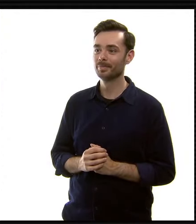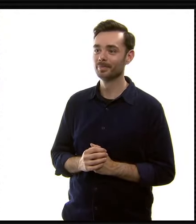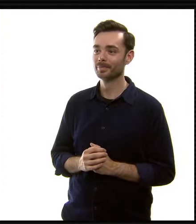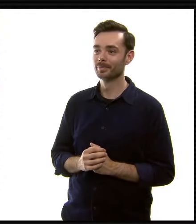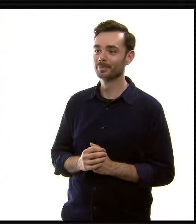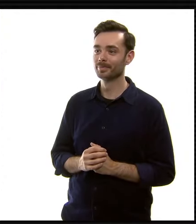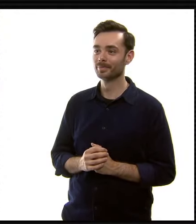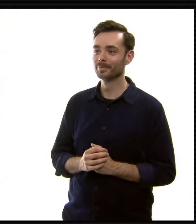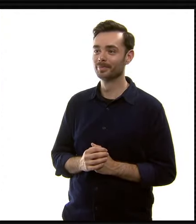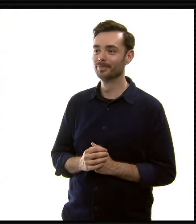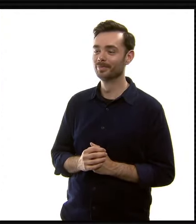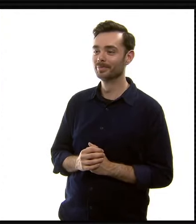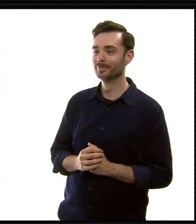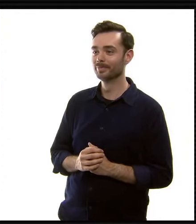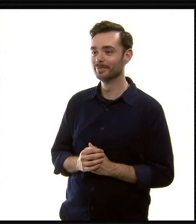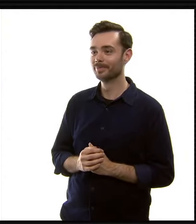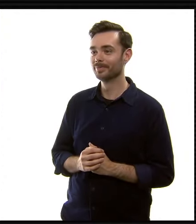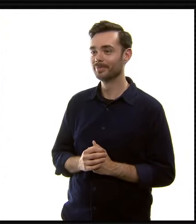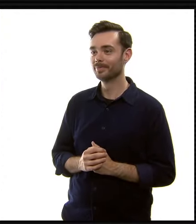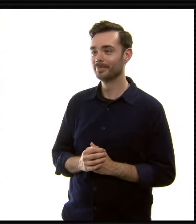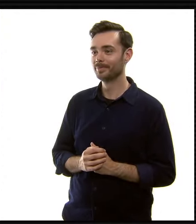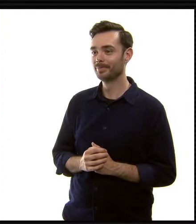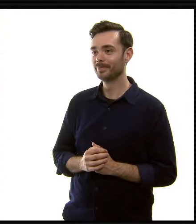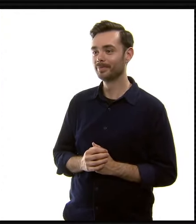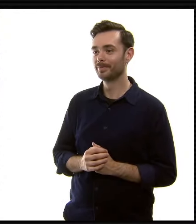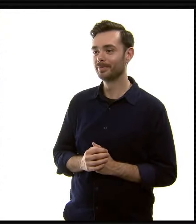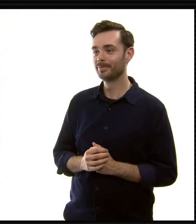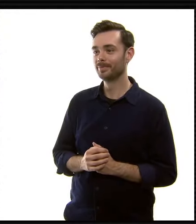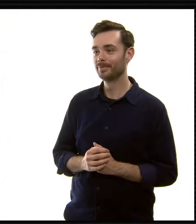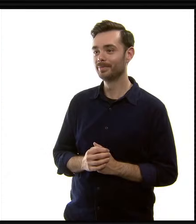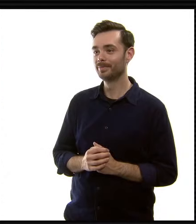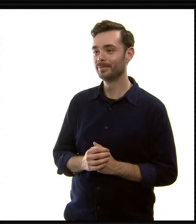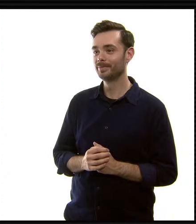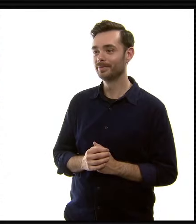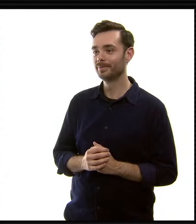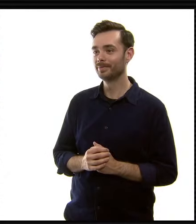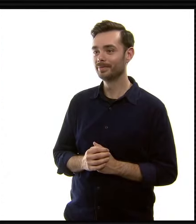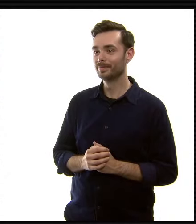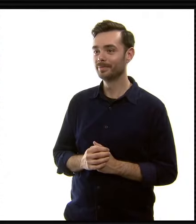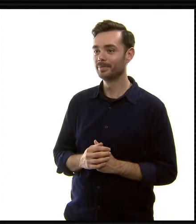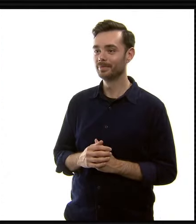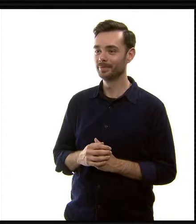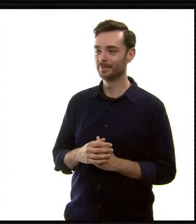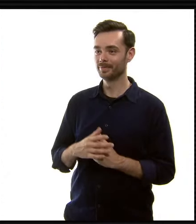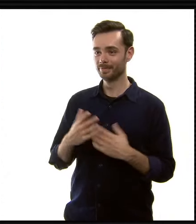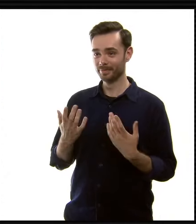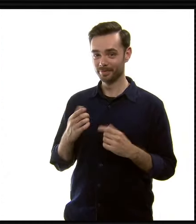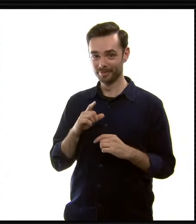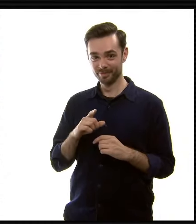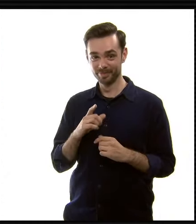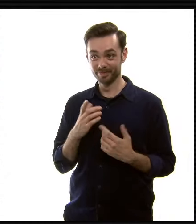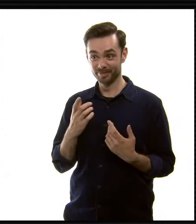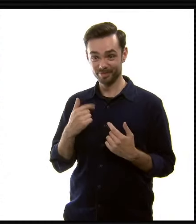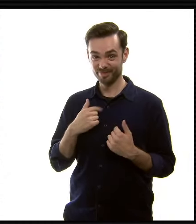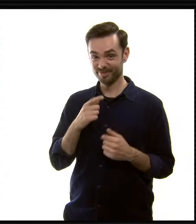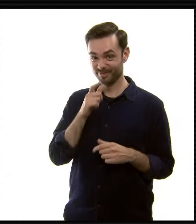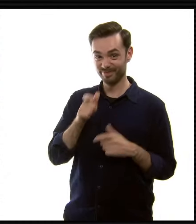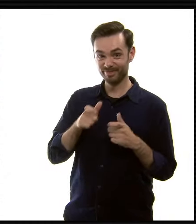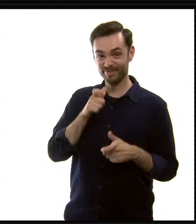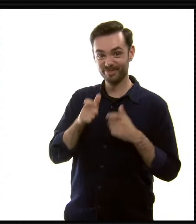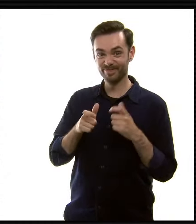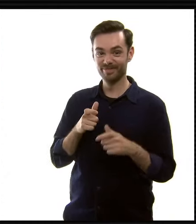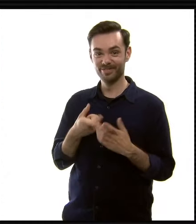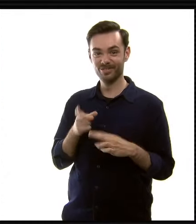We'll be pressing the bricks underneath your thumb. Is anyone watching this show old enough to get these Rolling Stones references, or is it